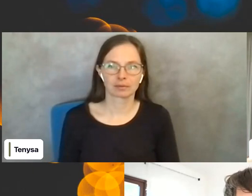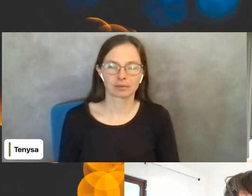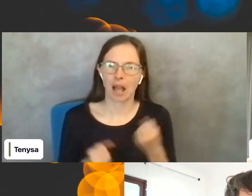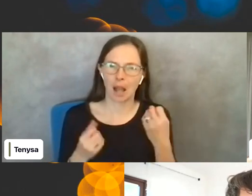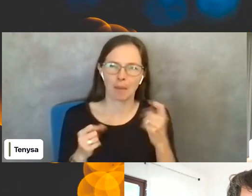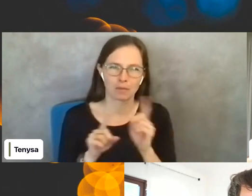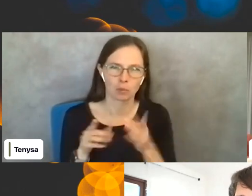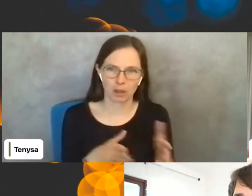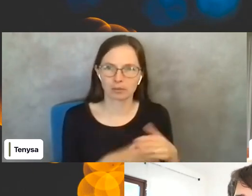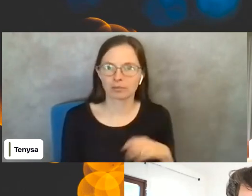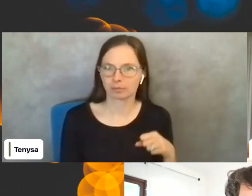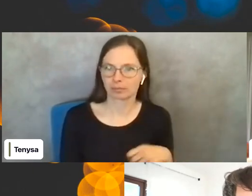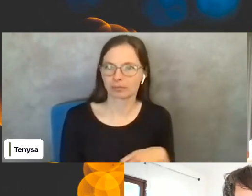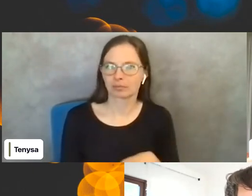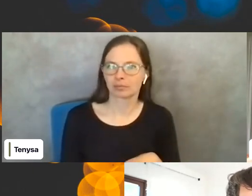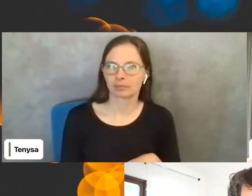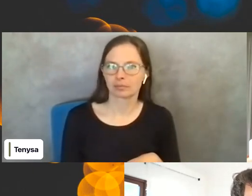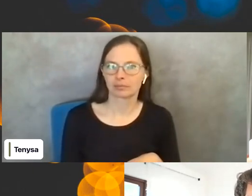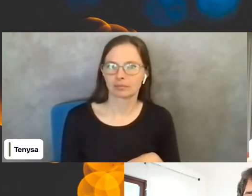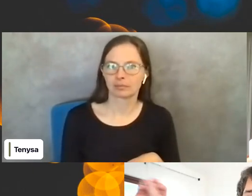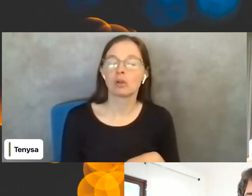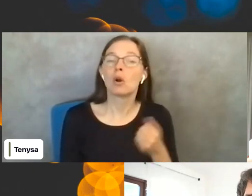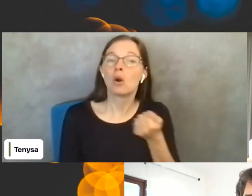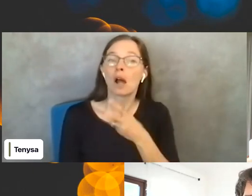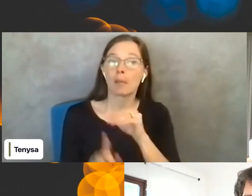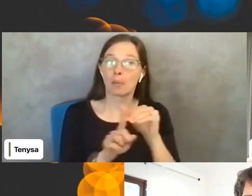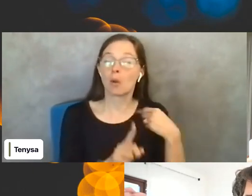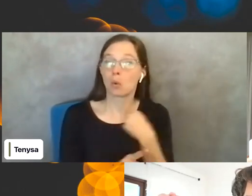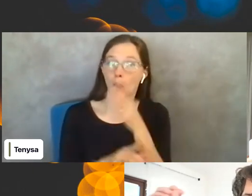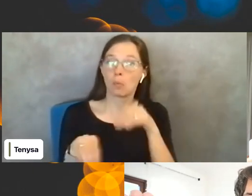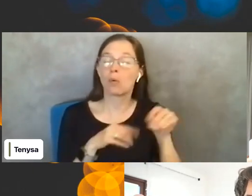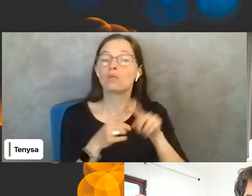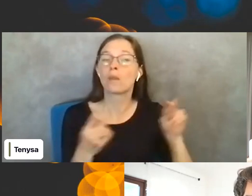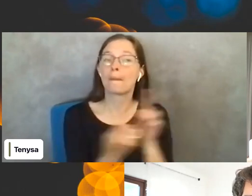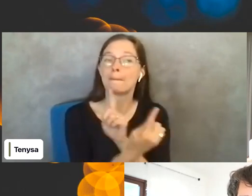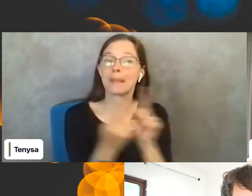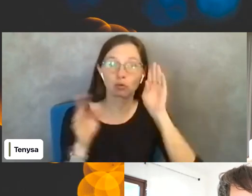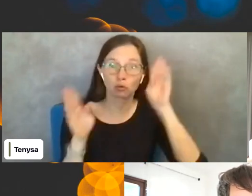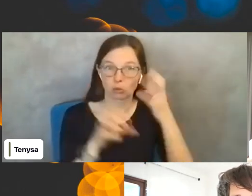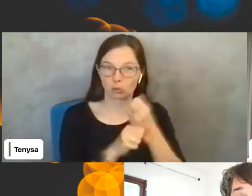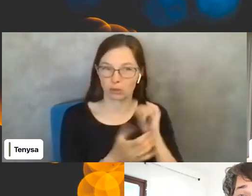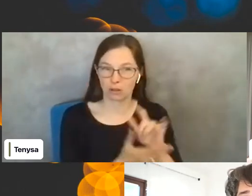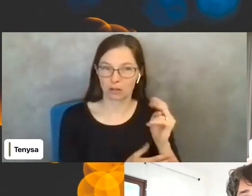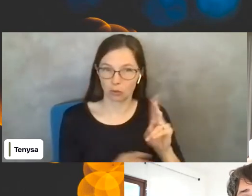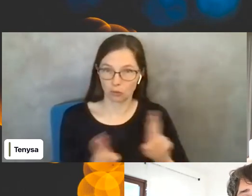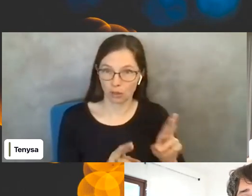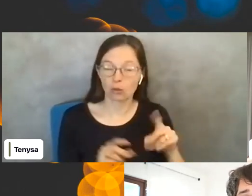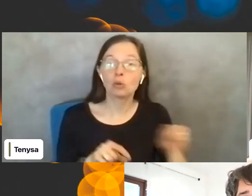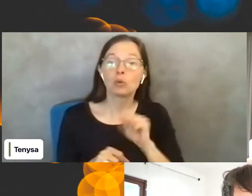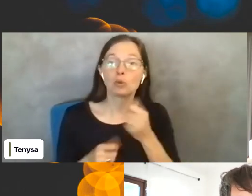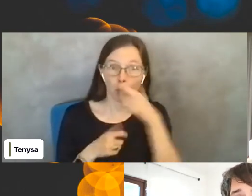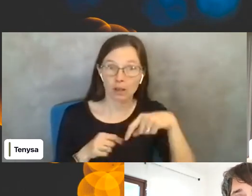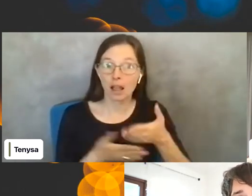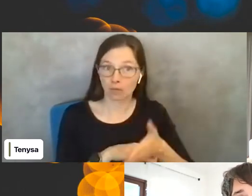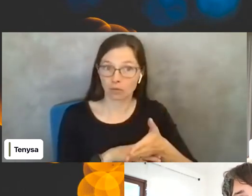ways. So yeah, we will, just as a couple quick reminders, we're going to be moving to the meet and greet session, so get that link ready. You can watch this after the